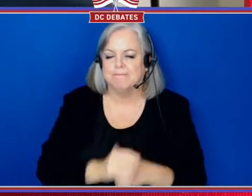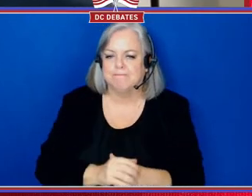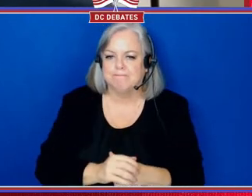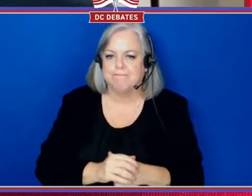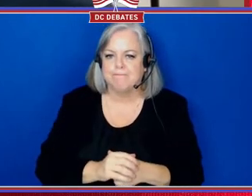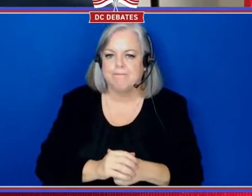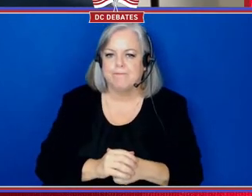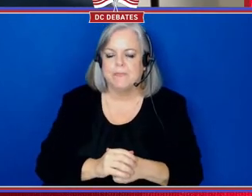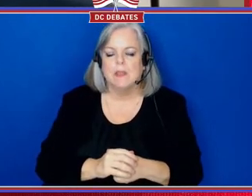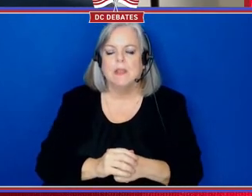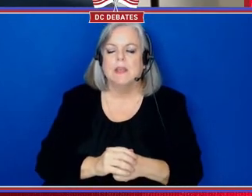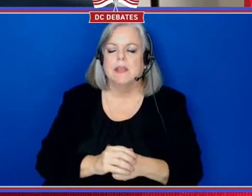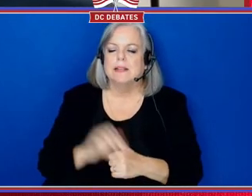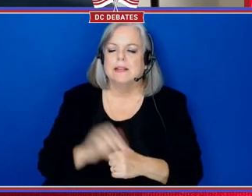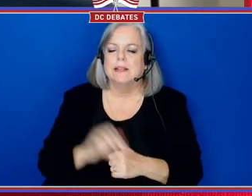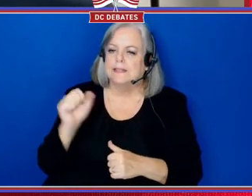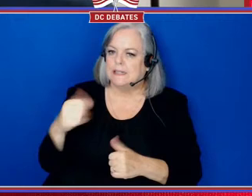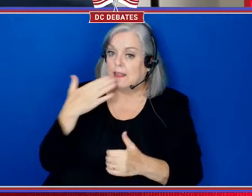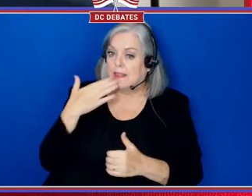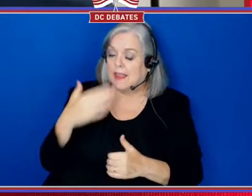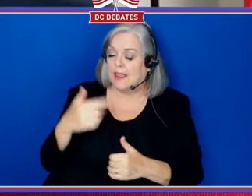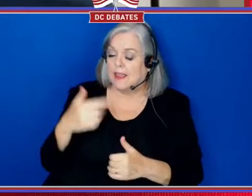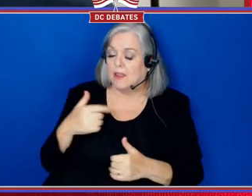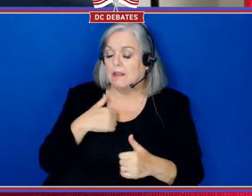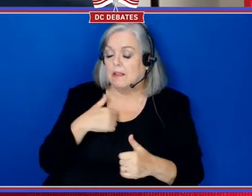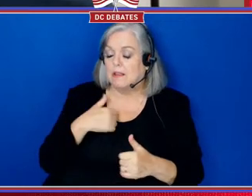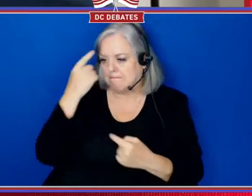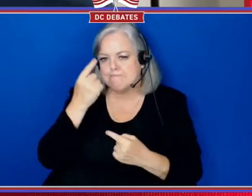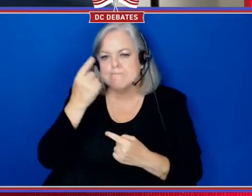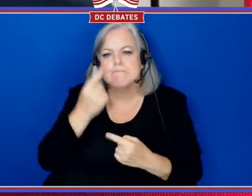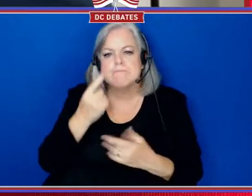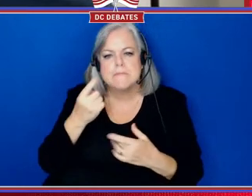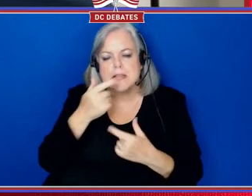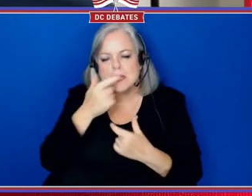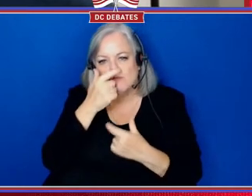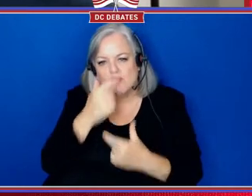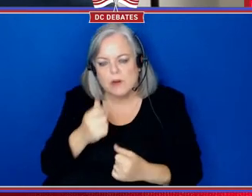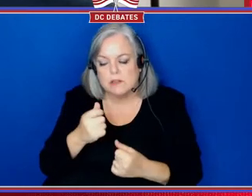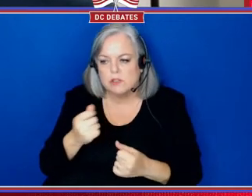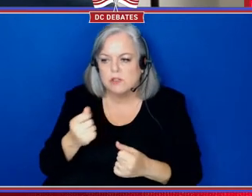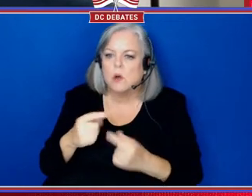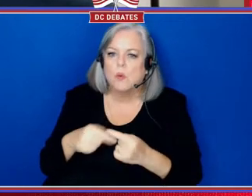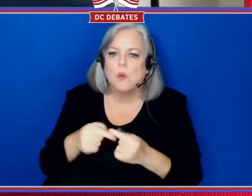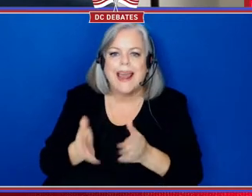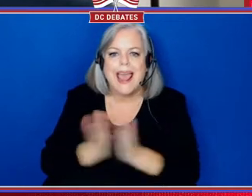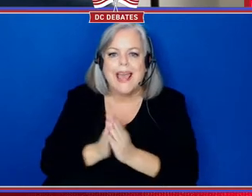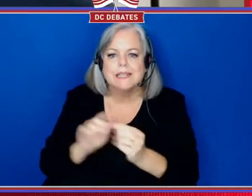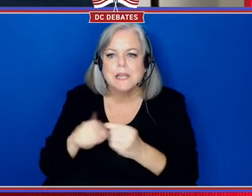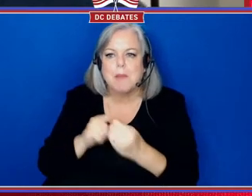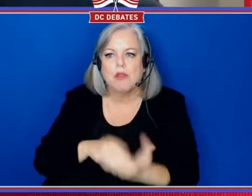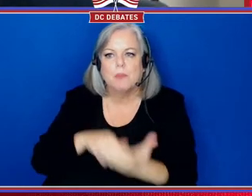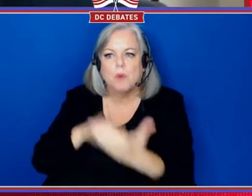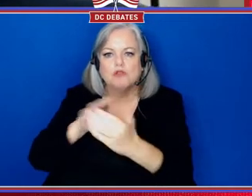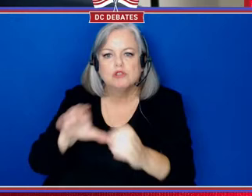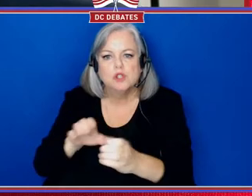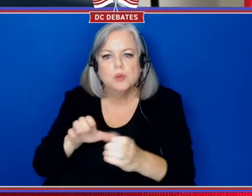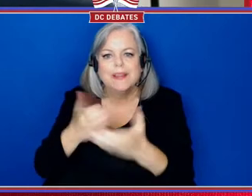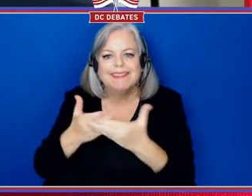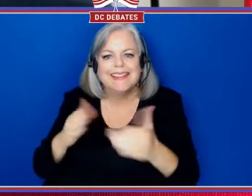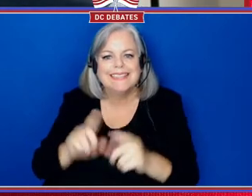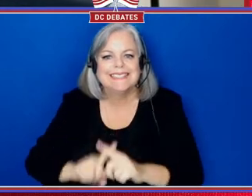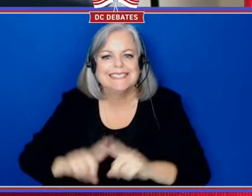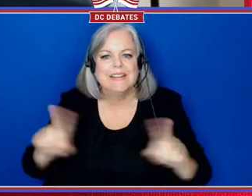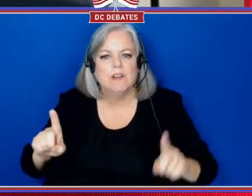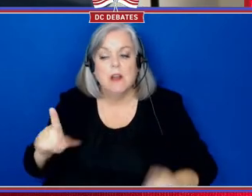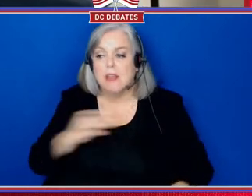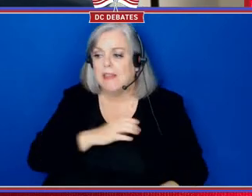it interesting that when asked about new approaches or doing things differently, the council member didn't mention a big